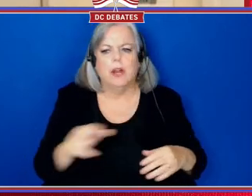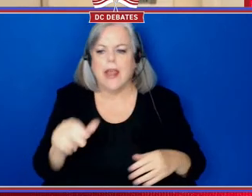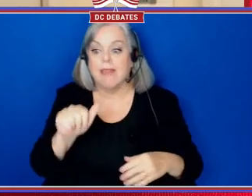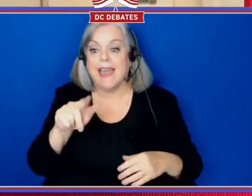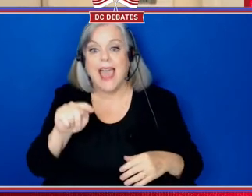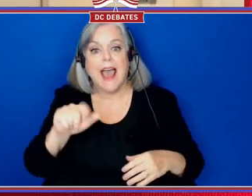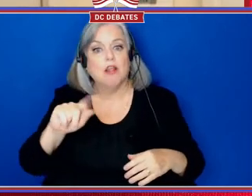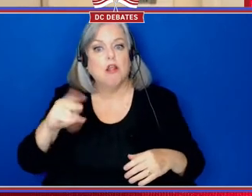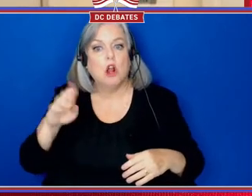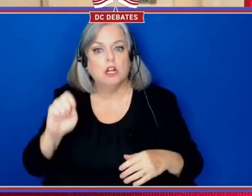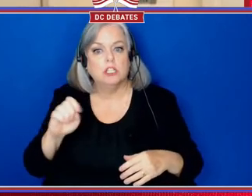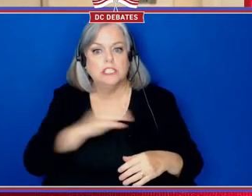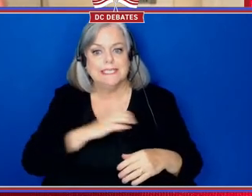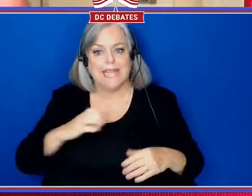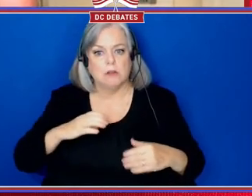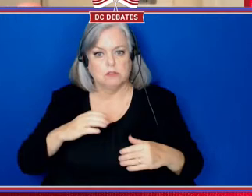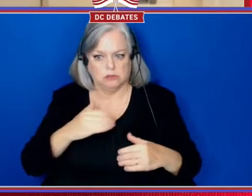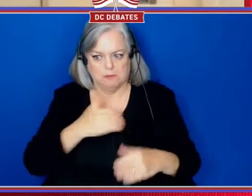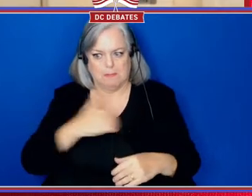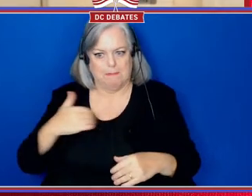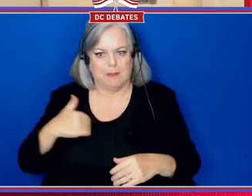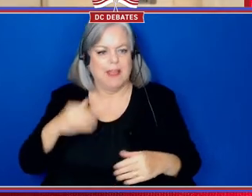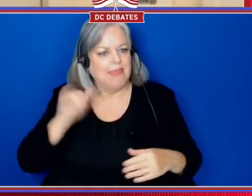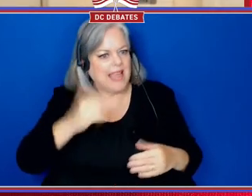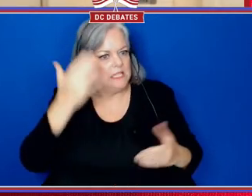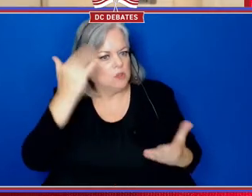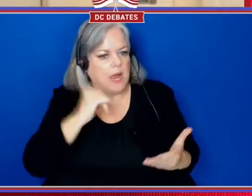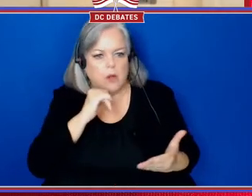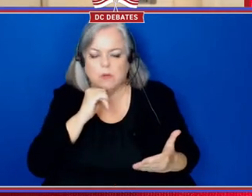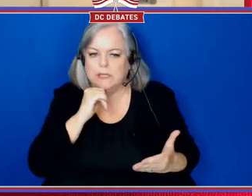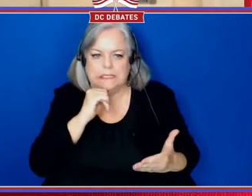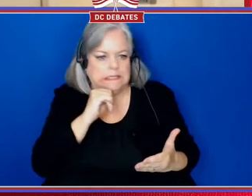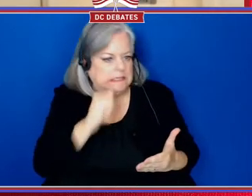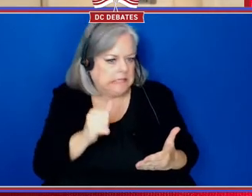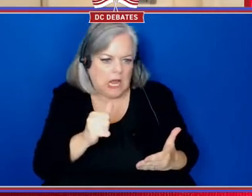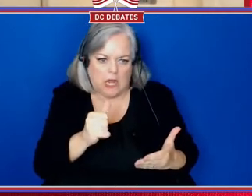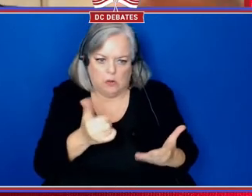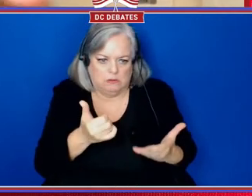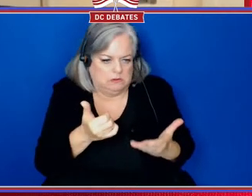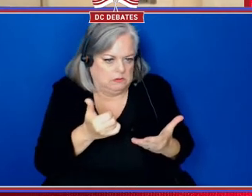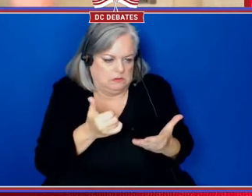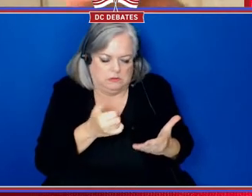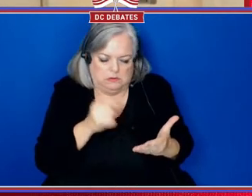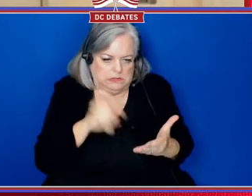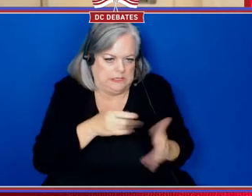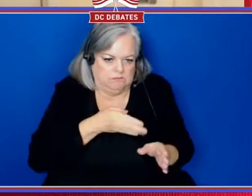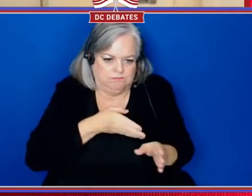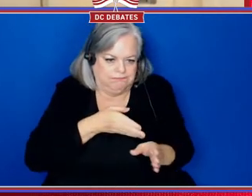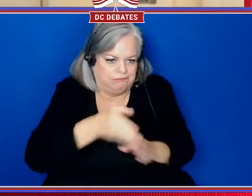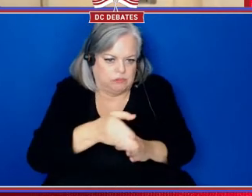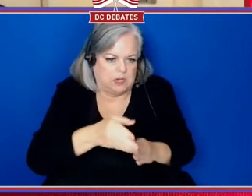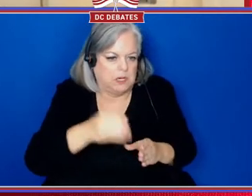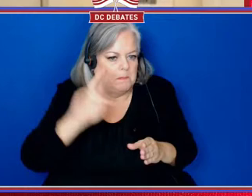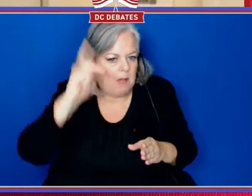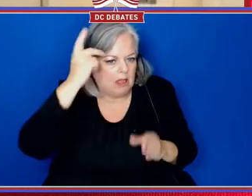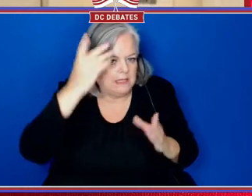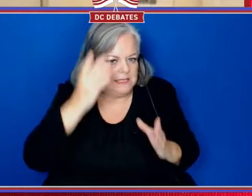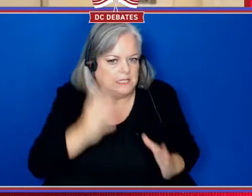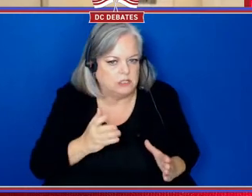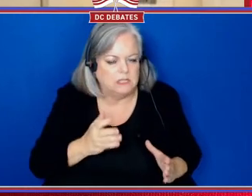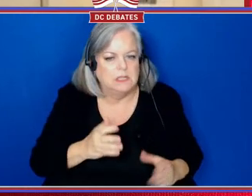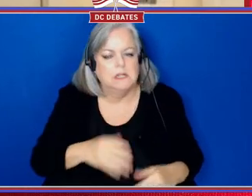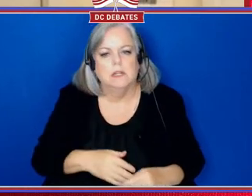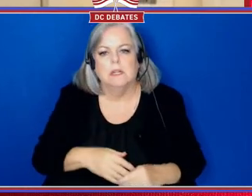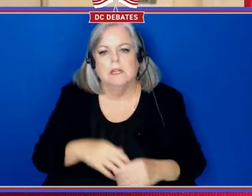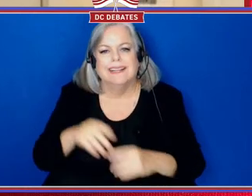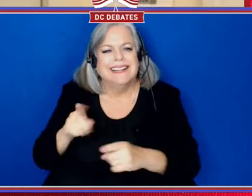need career politicians. We've got vendettas that have been formed. His old boss, we know, was not as, you know, friendly